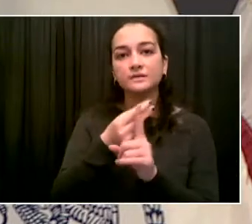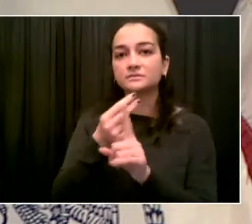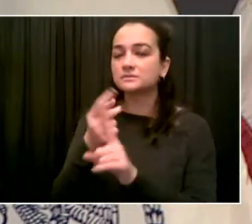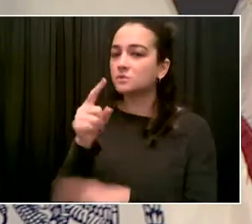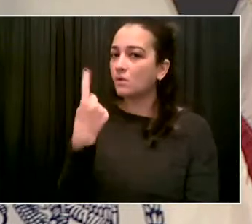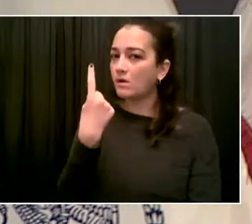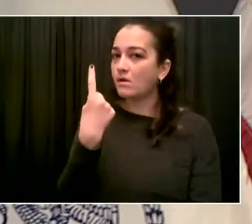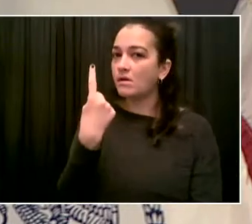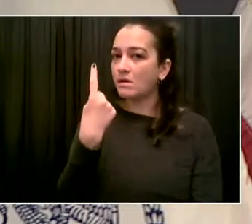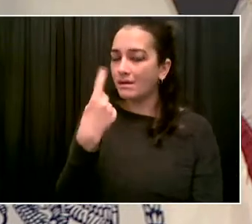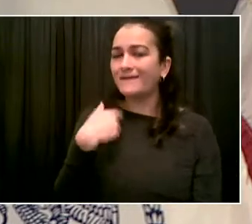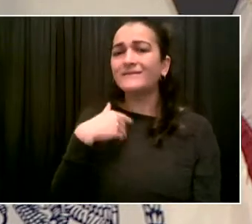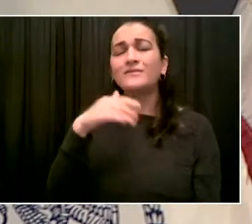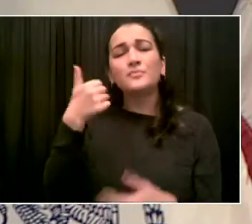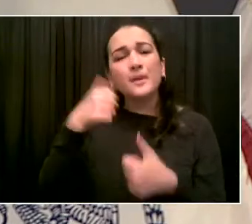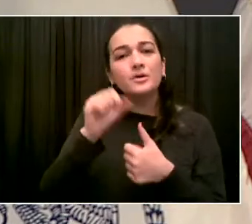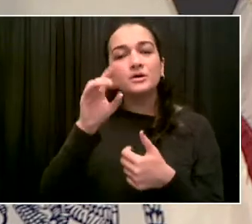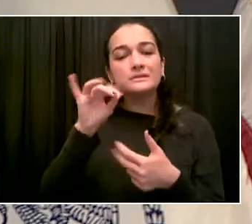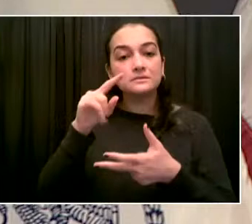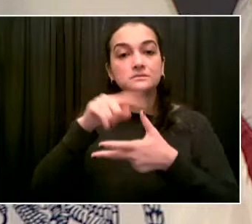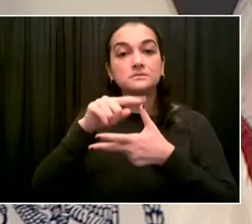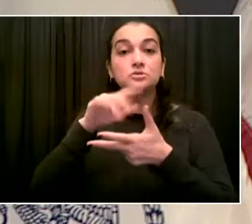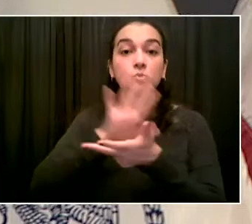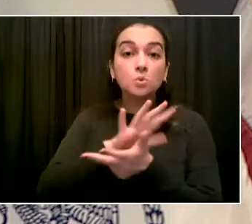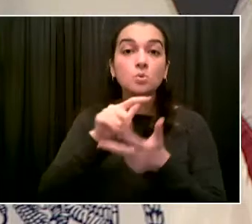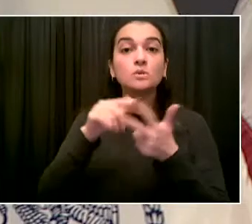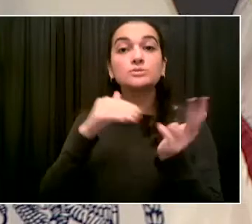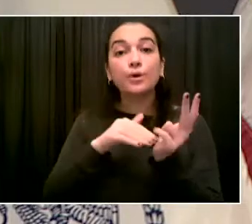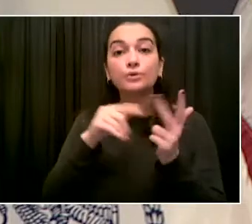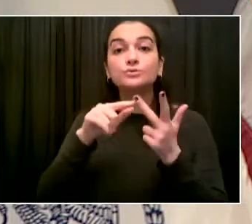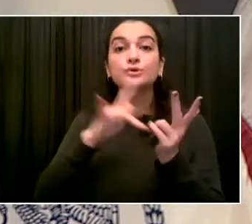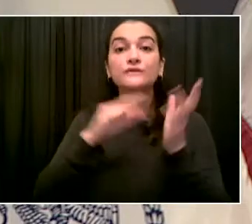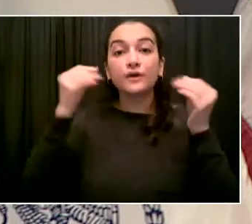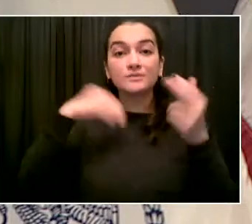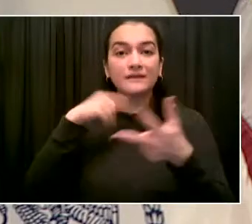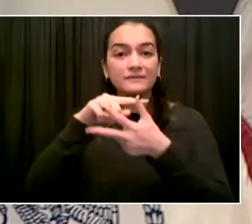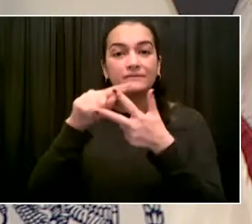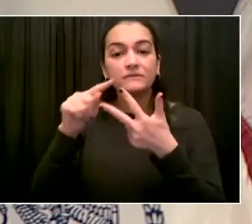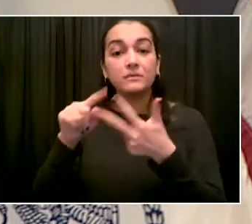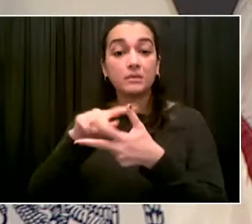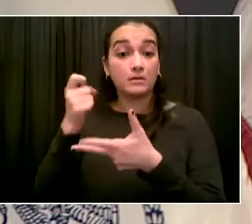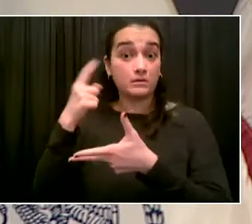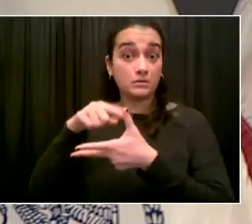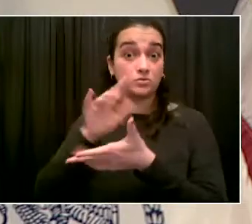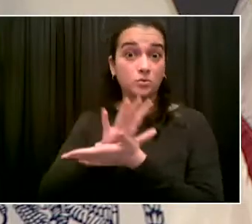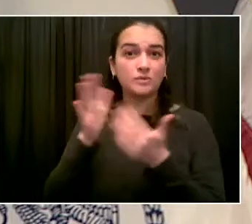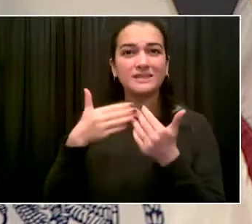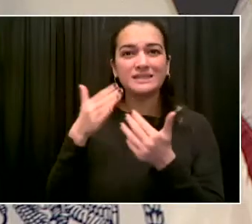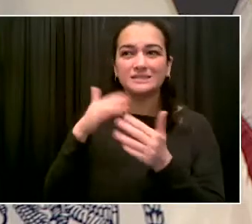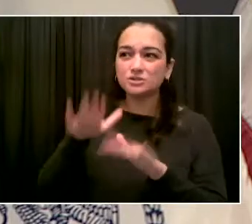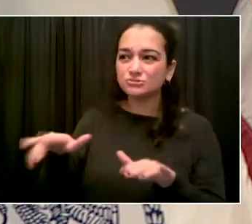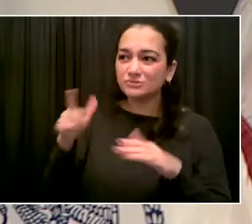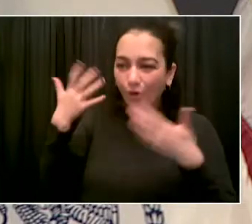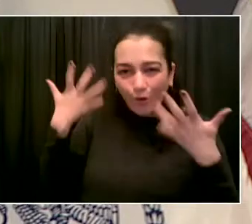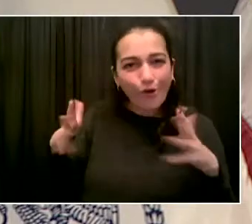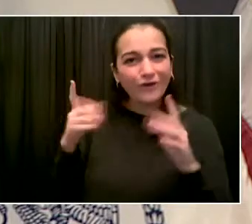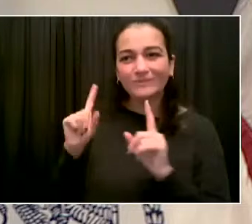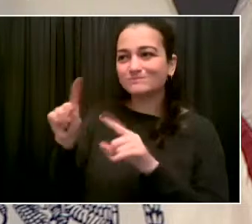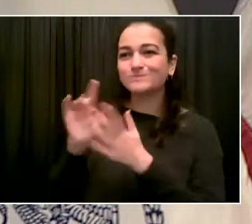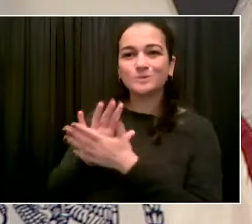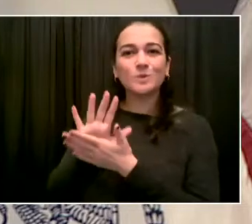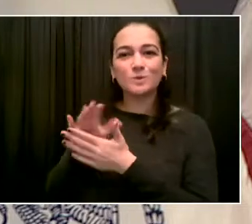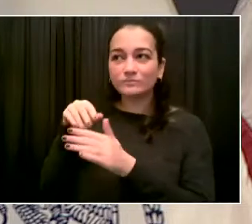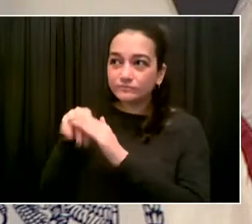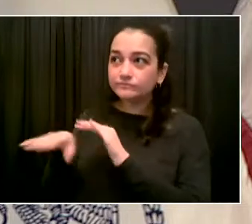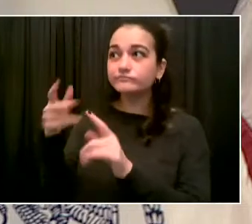one of the easiest places, the place they know and love, their local school. But what we also know is a huge percentage of parents are